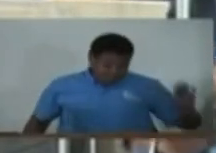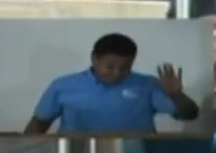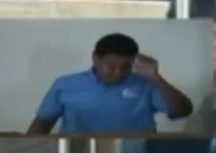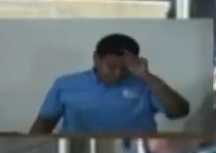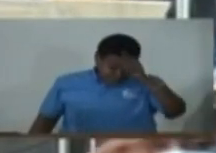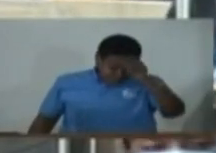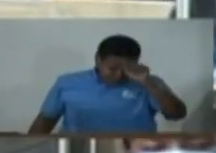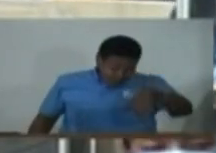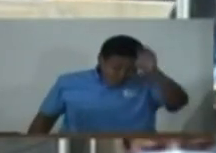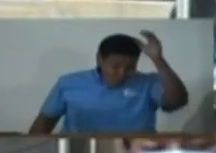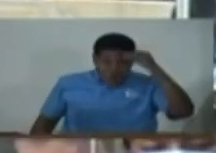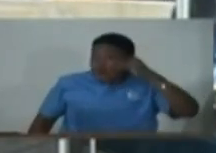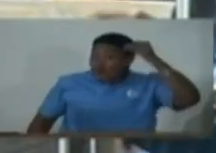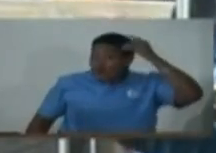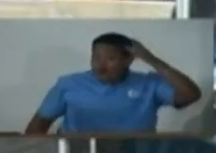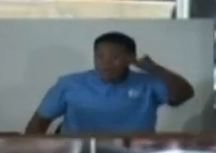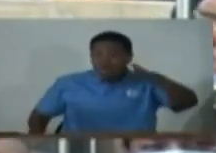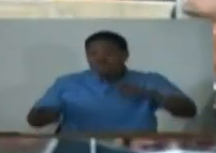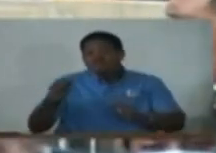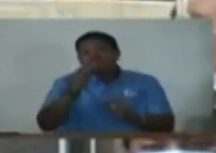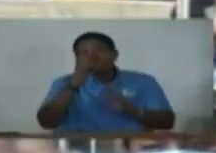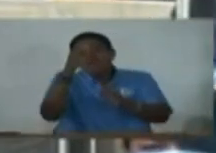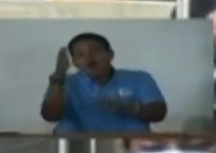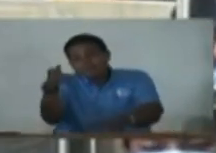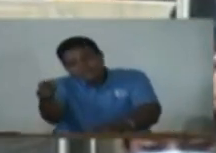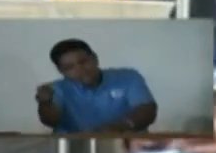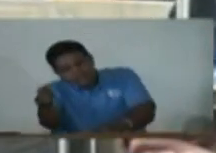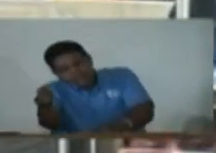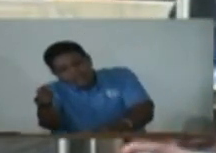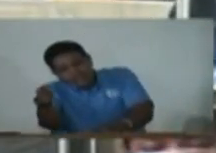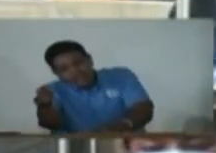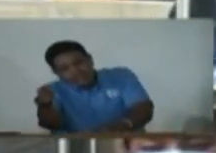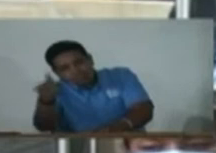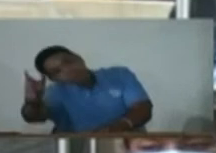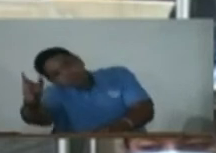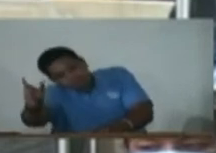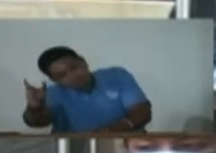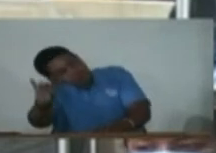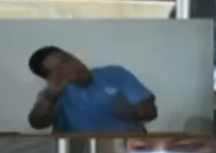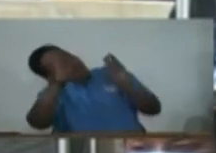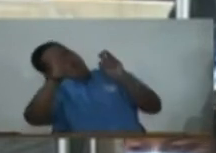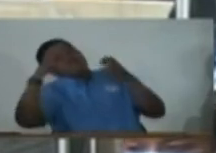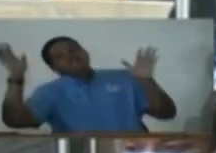go home and your grandmother dies.